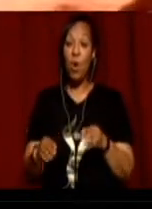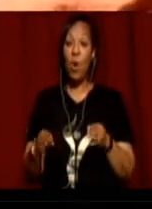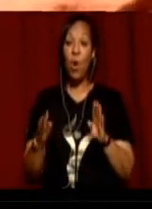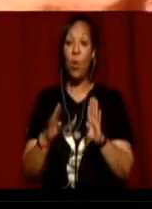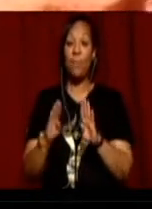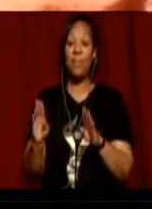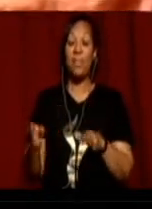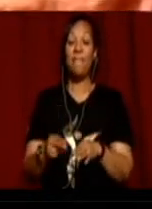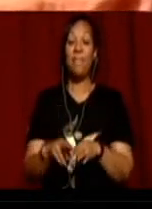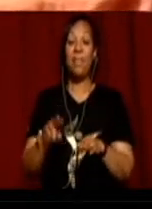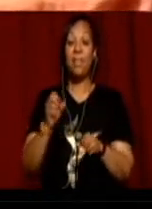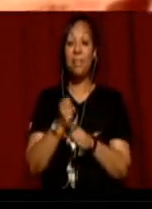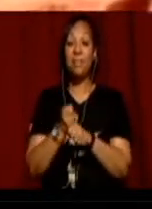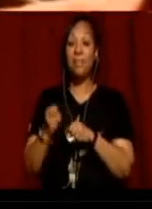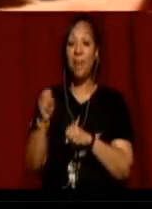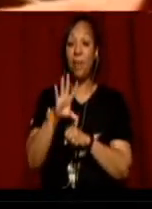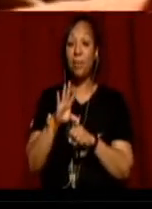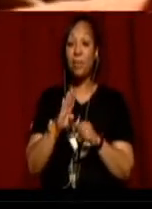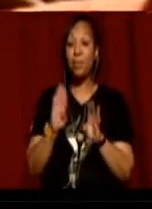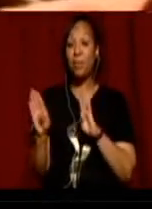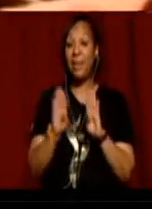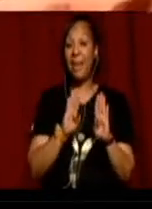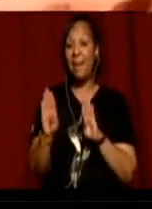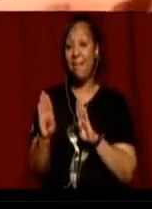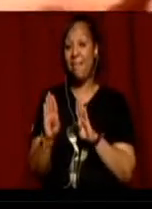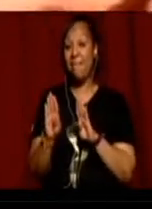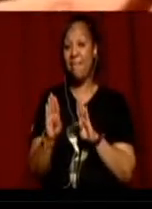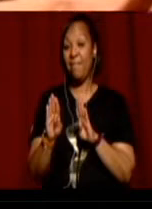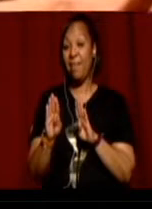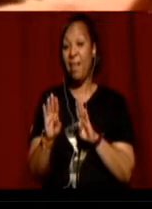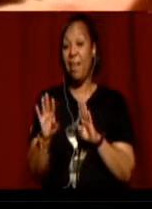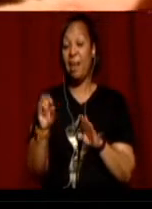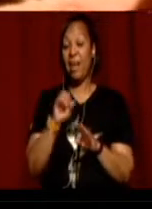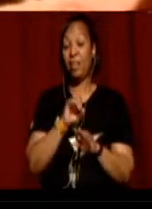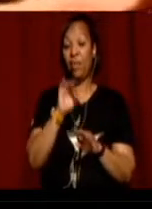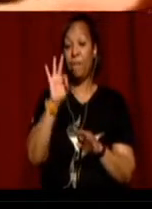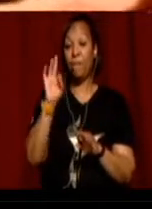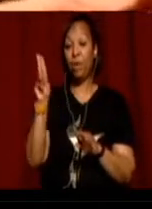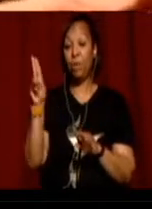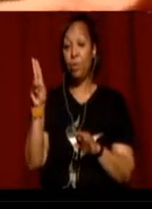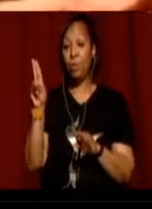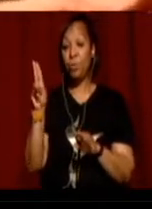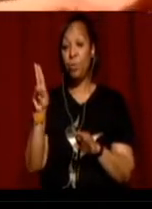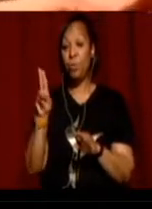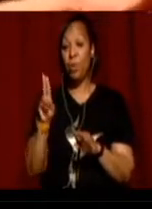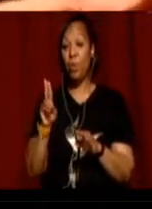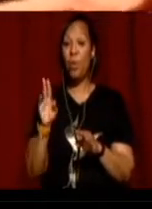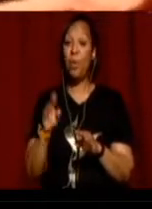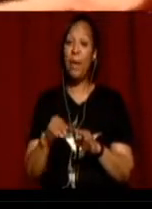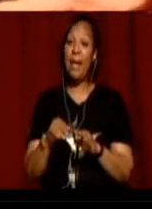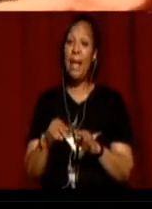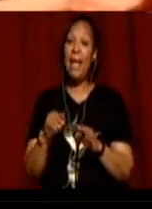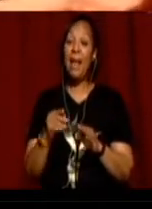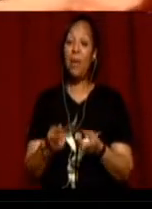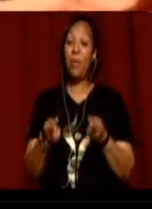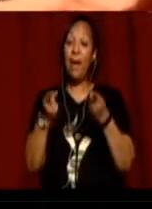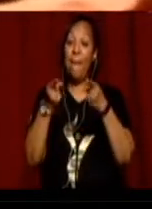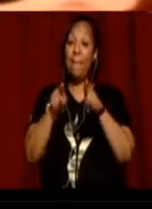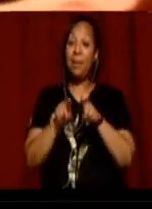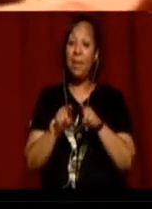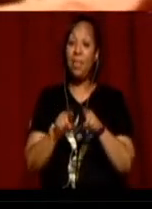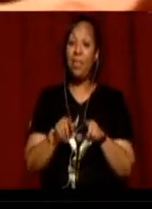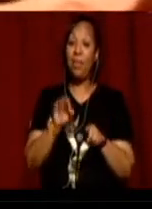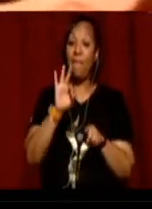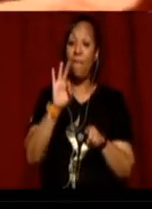behave like other coronaviruses or like influenza viruses, where they seem to be seasonal and peak in the fall when the